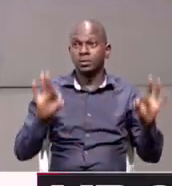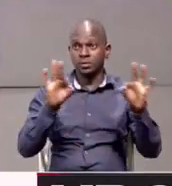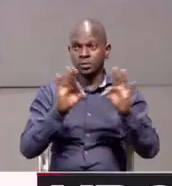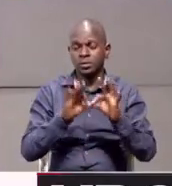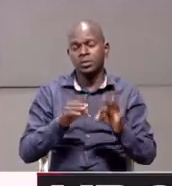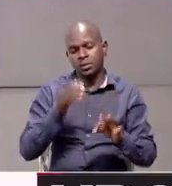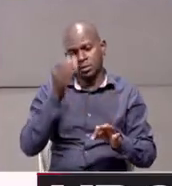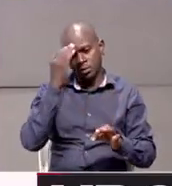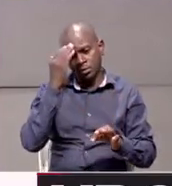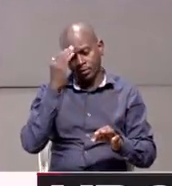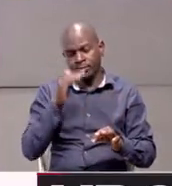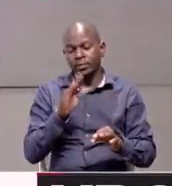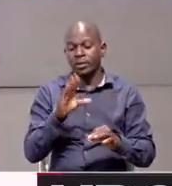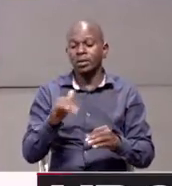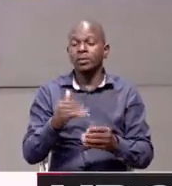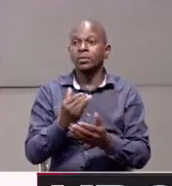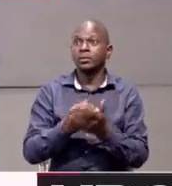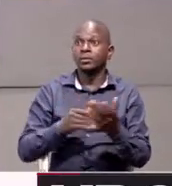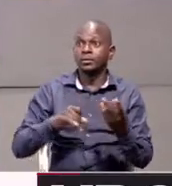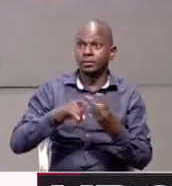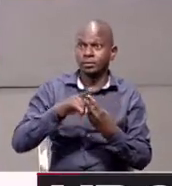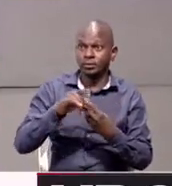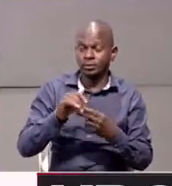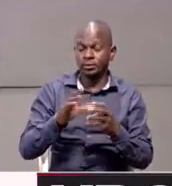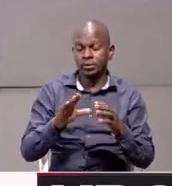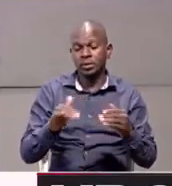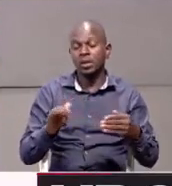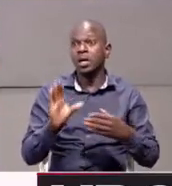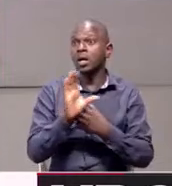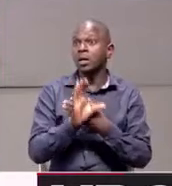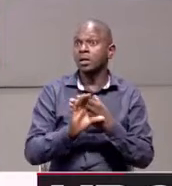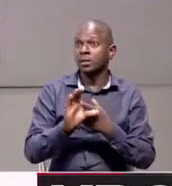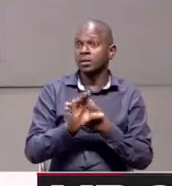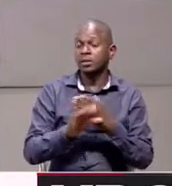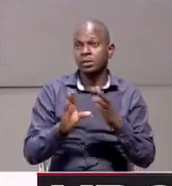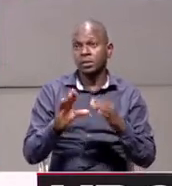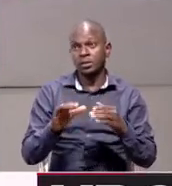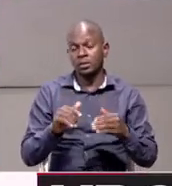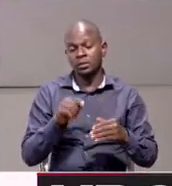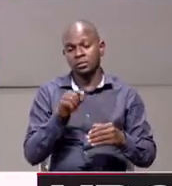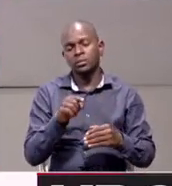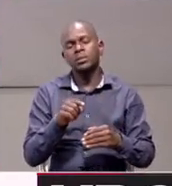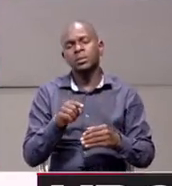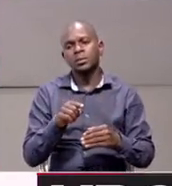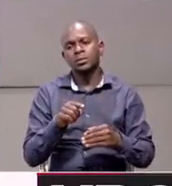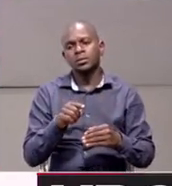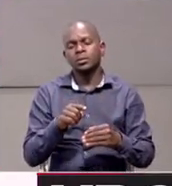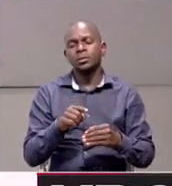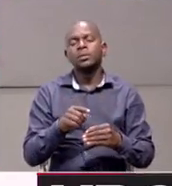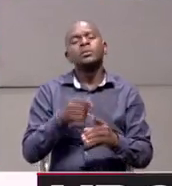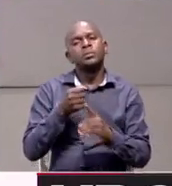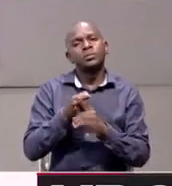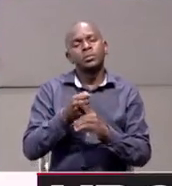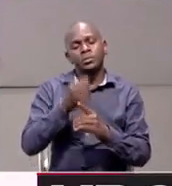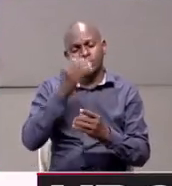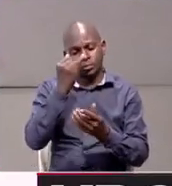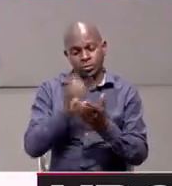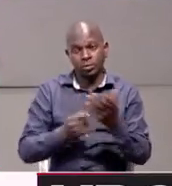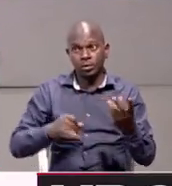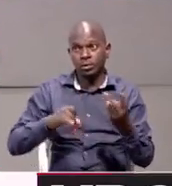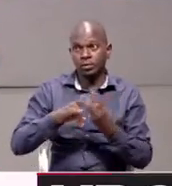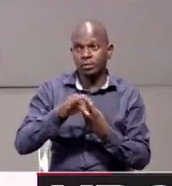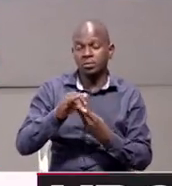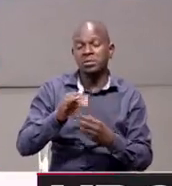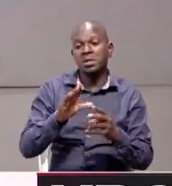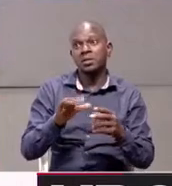know, in the 80s, after HIV and AIDS hit us so hard as a country, there were concerted efforts to fight the scourge. But after